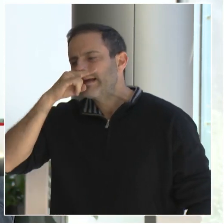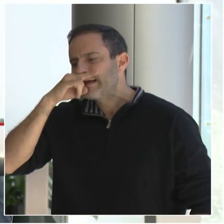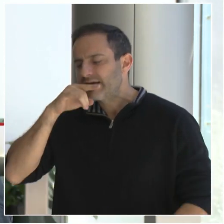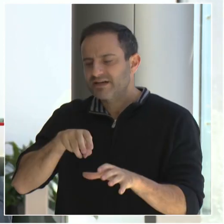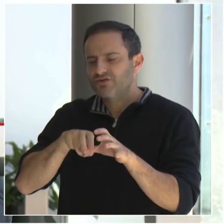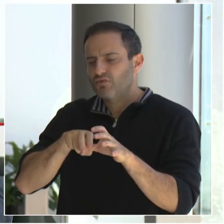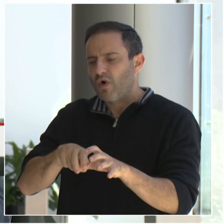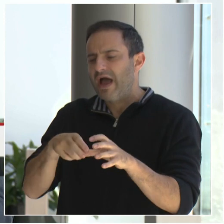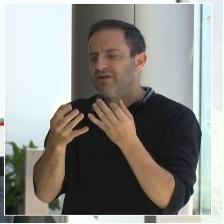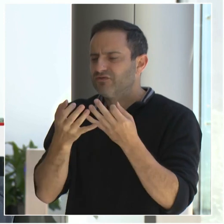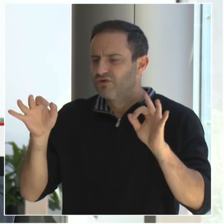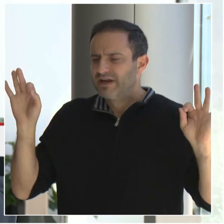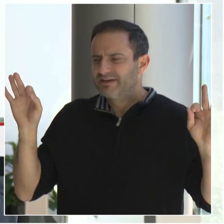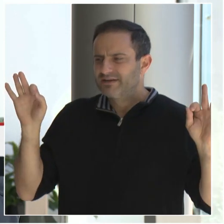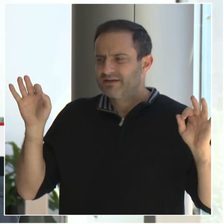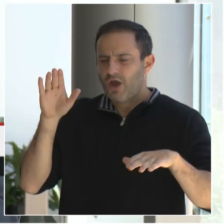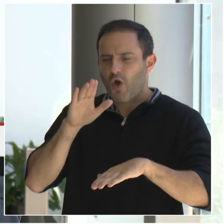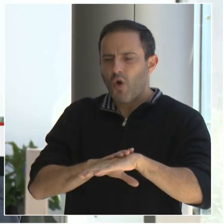on Metro.